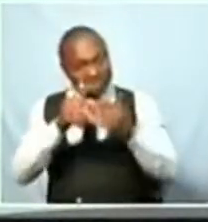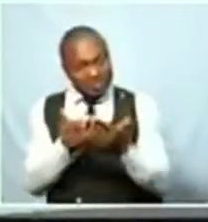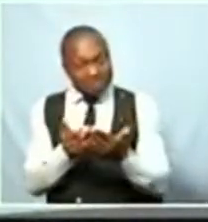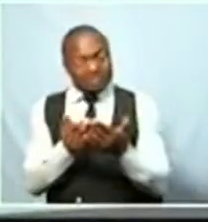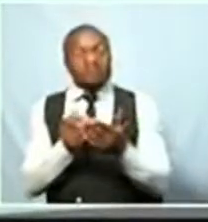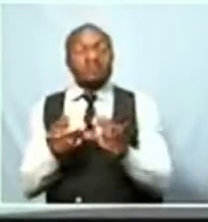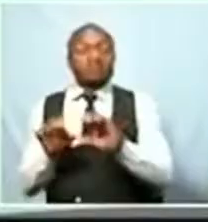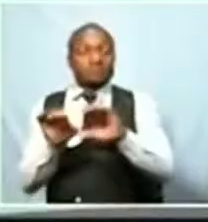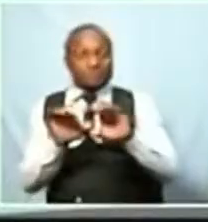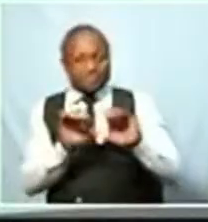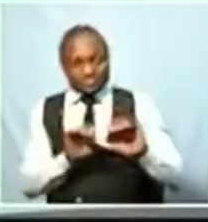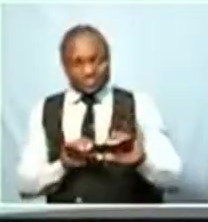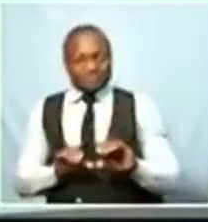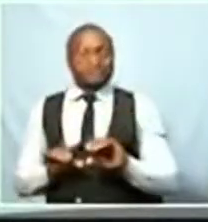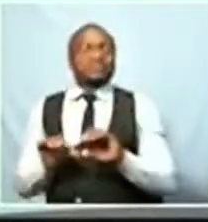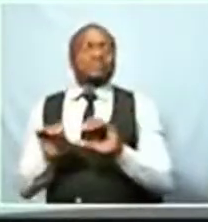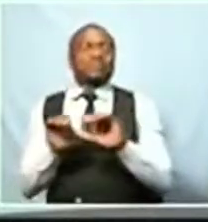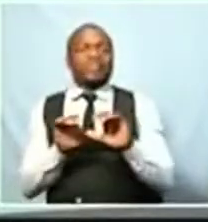to do it.